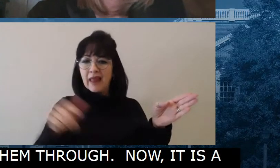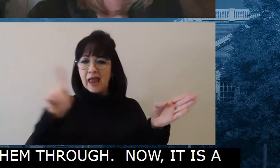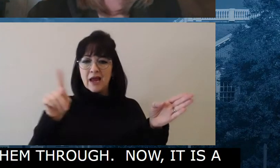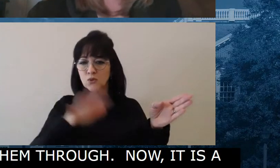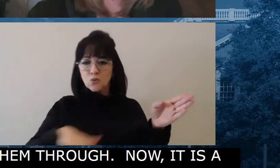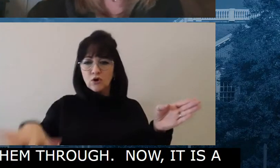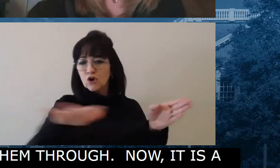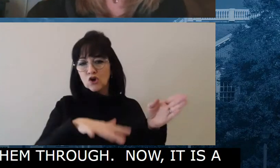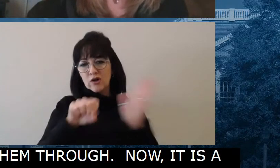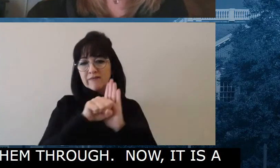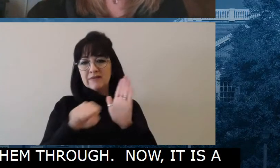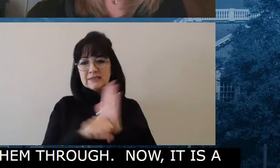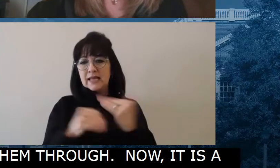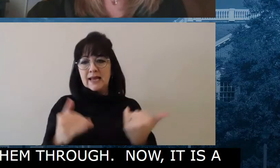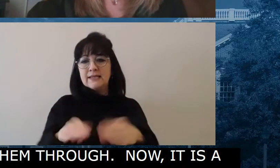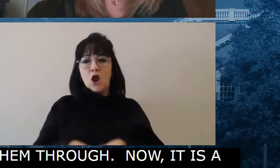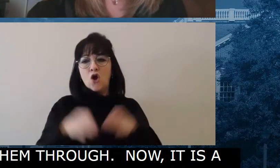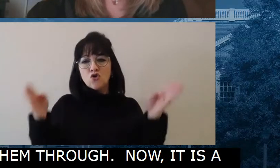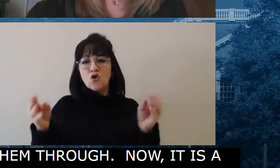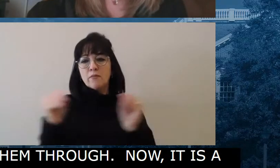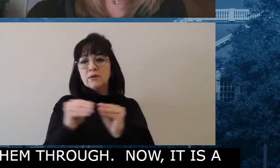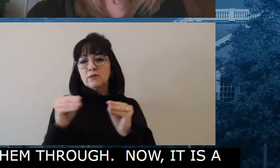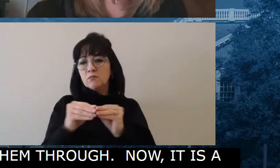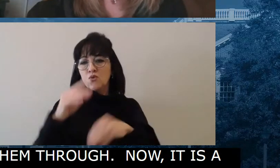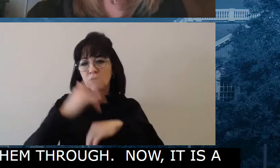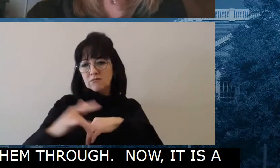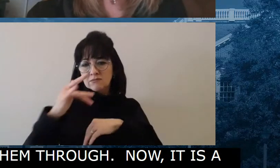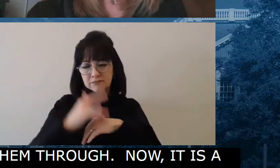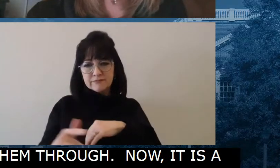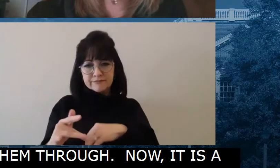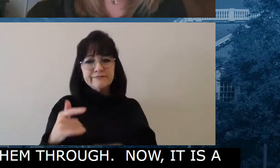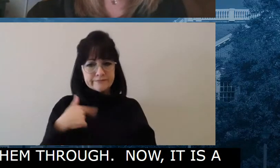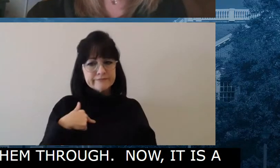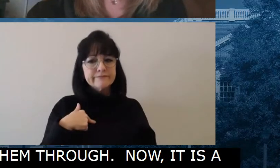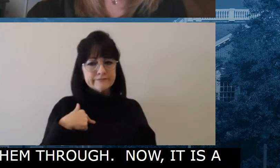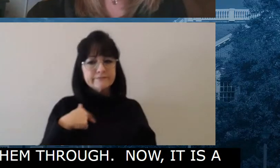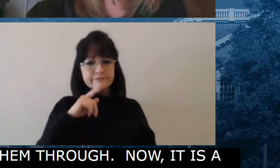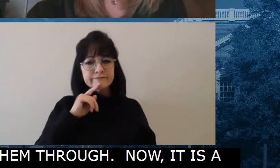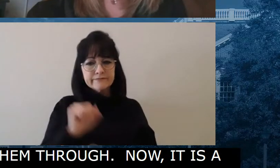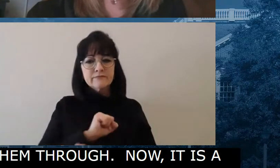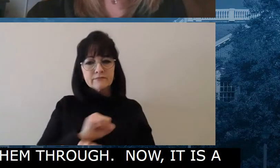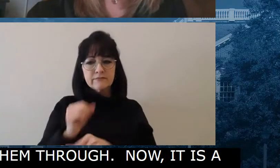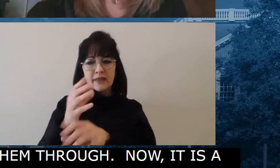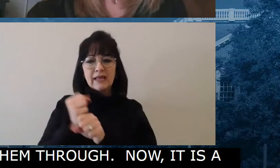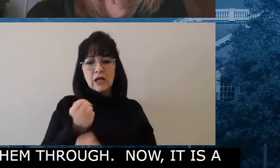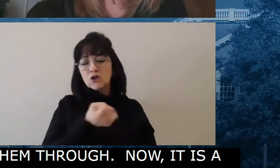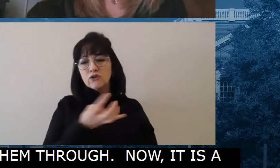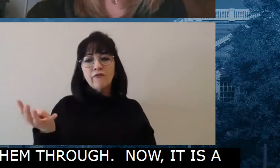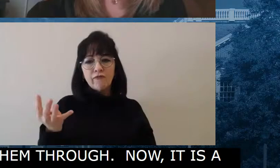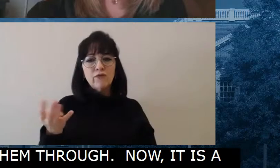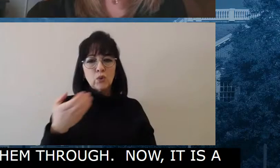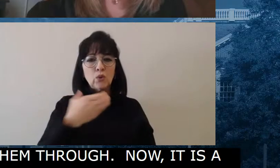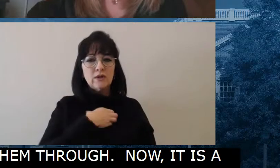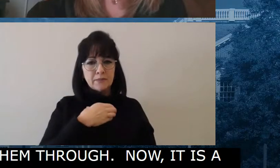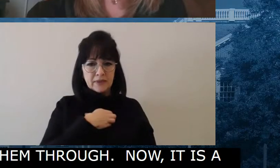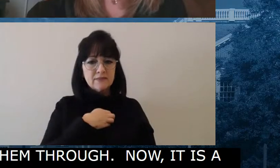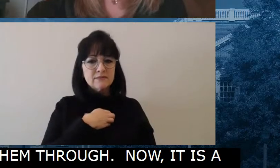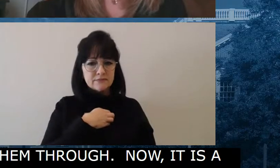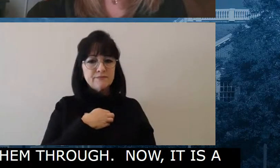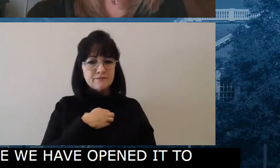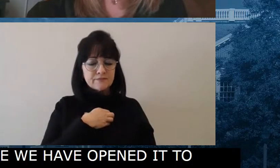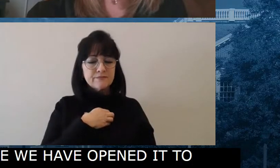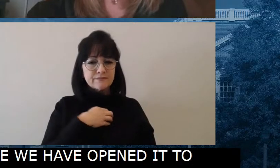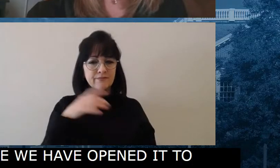we were aware of that. We did get a few complaints through the email vaccination